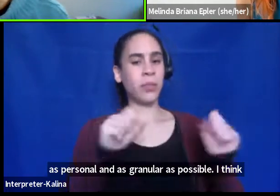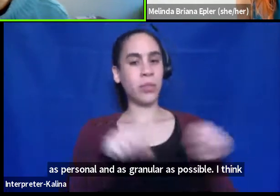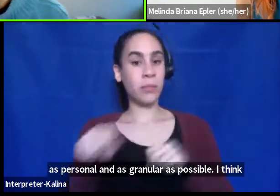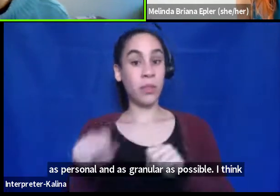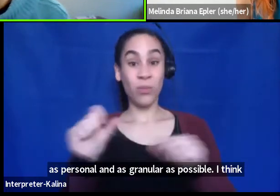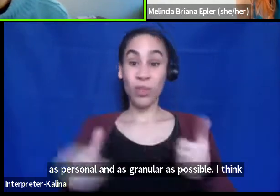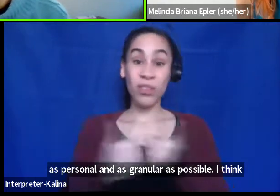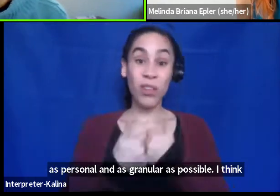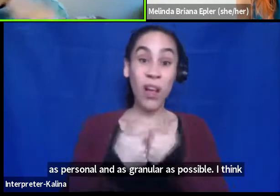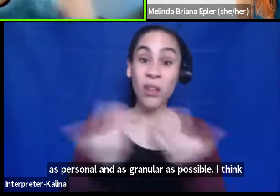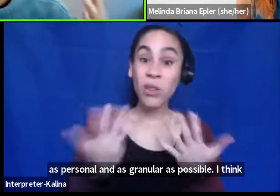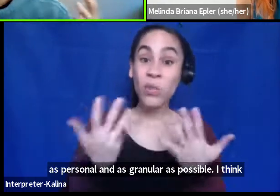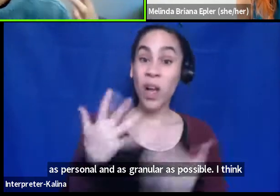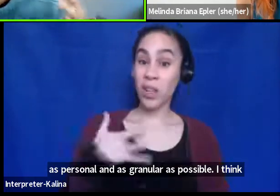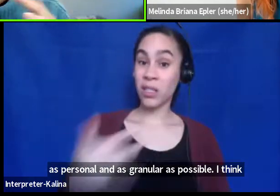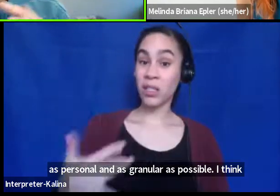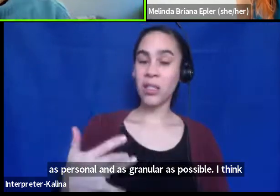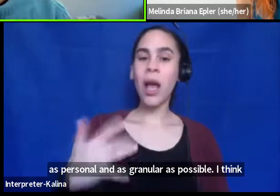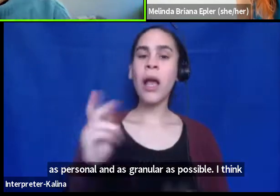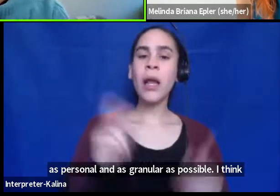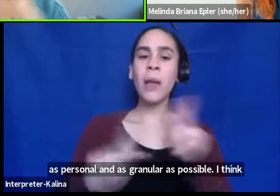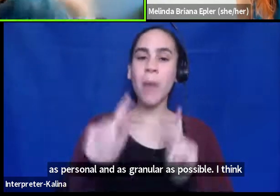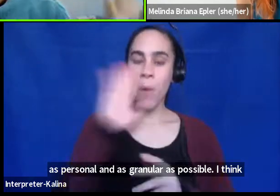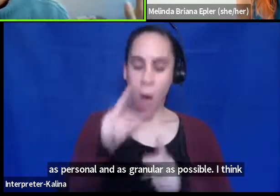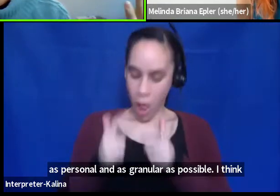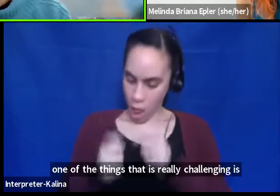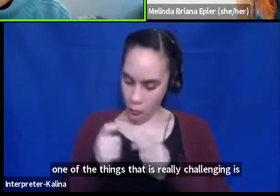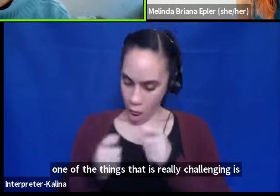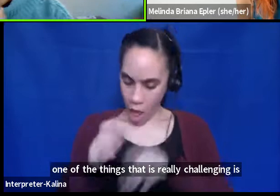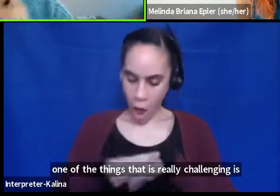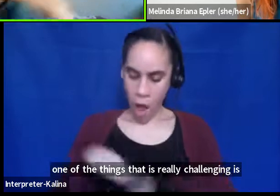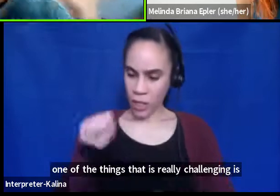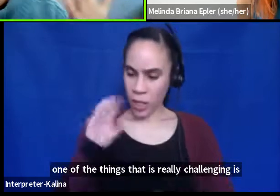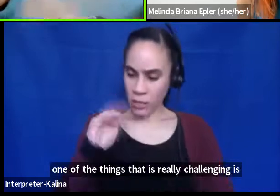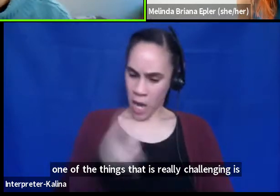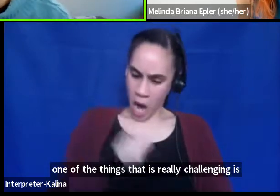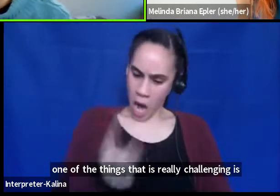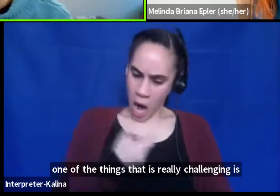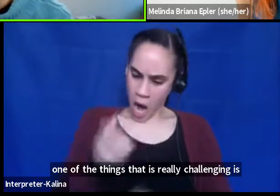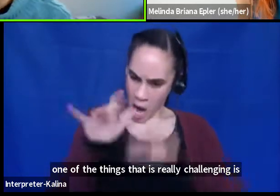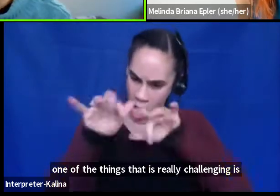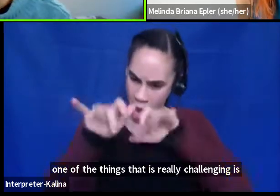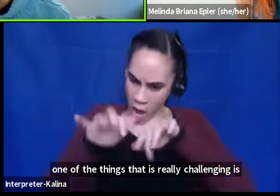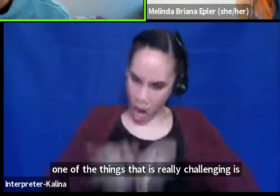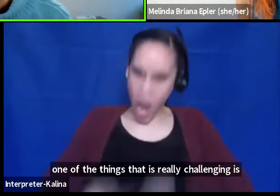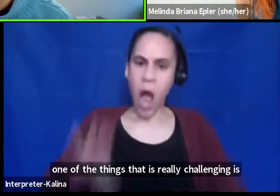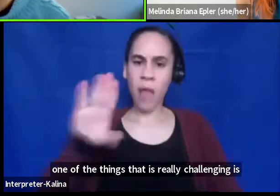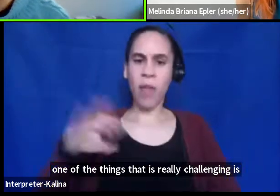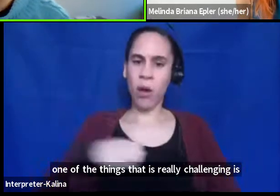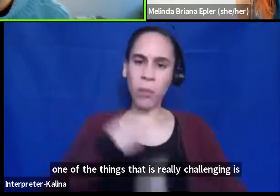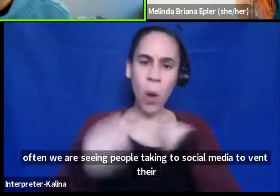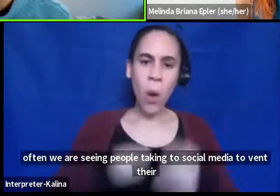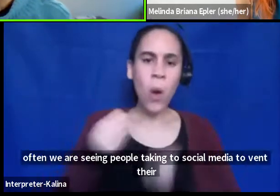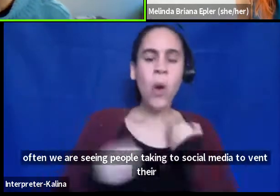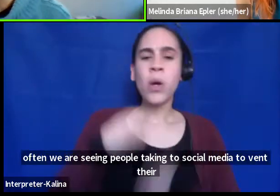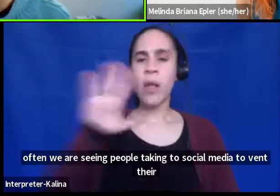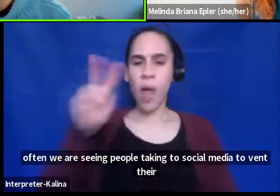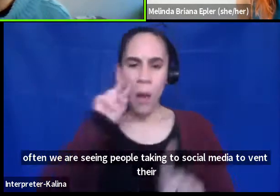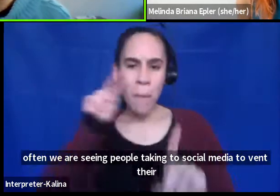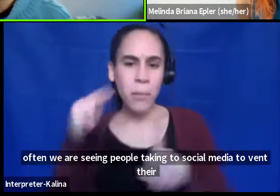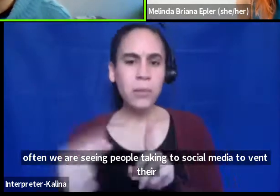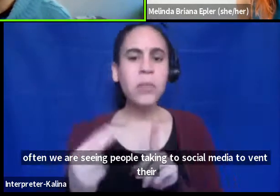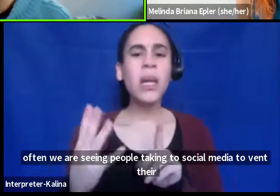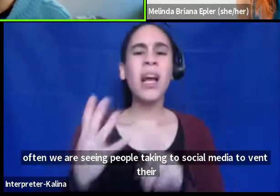what we're seeing is people sort of taking to social media to vent their frustrations or to voice their viewpoints. And there's a level